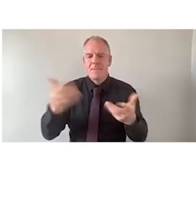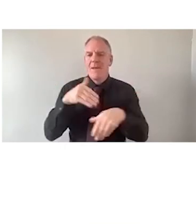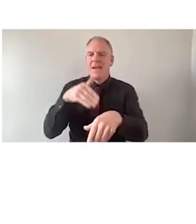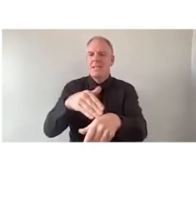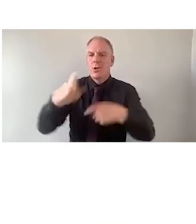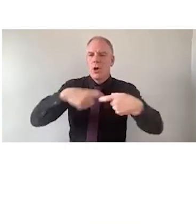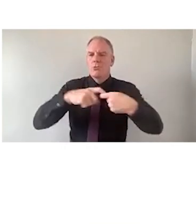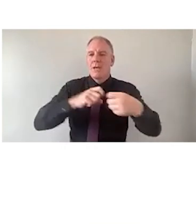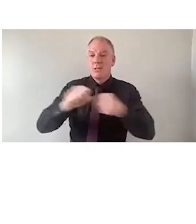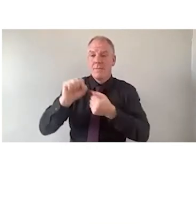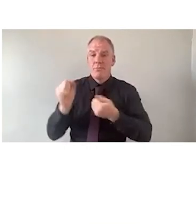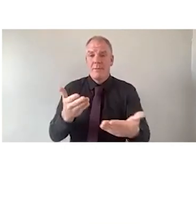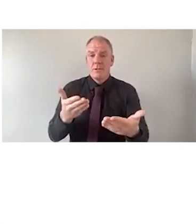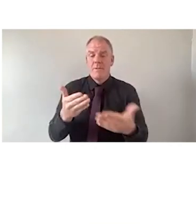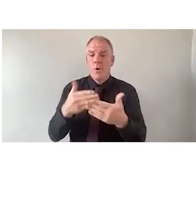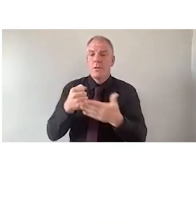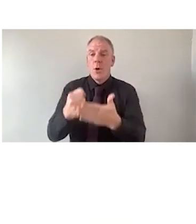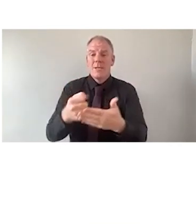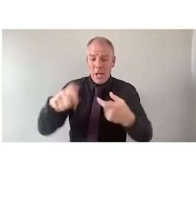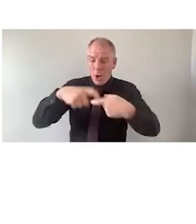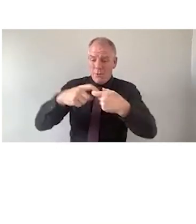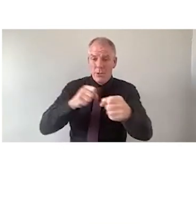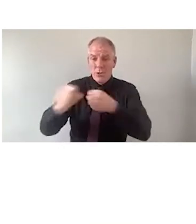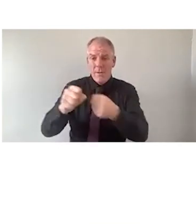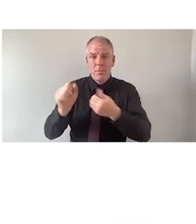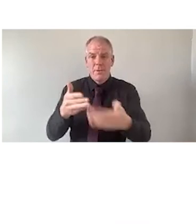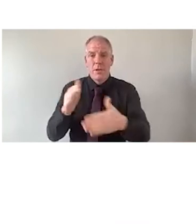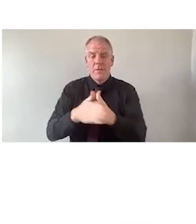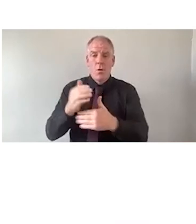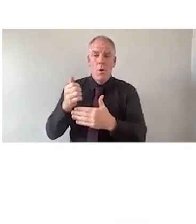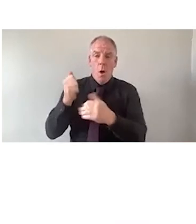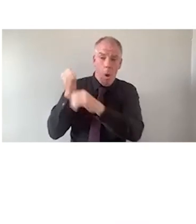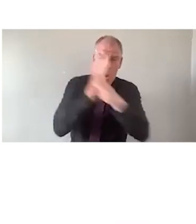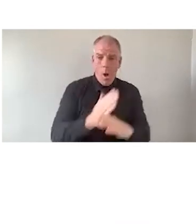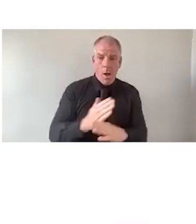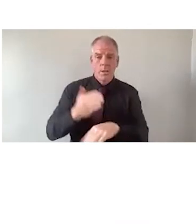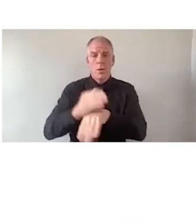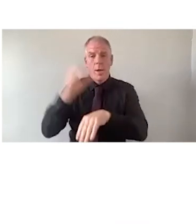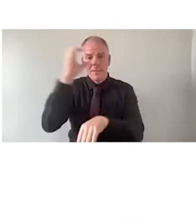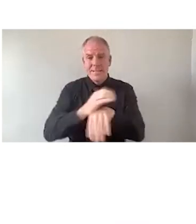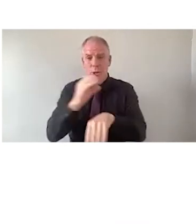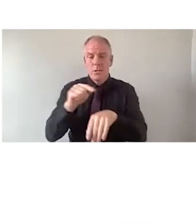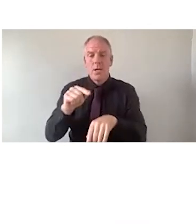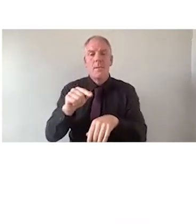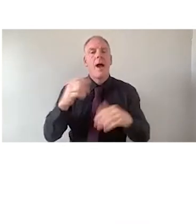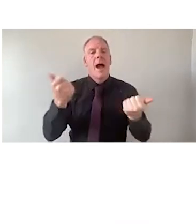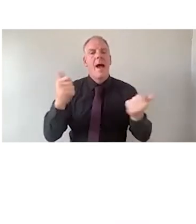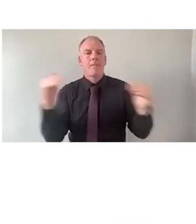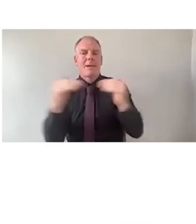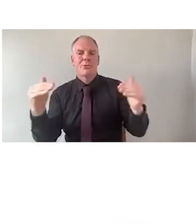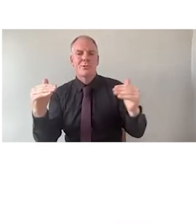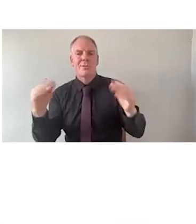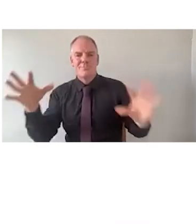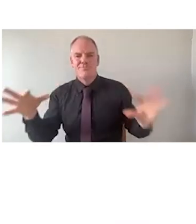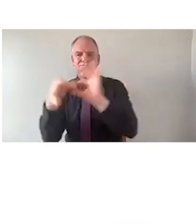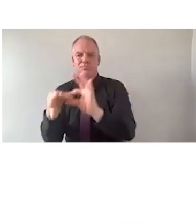contracted service provision, and we do contracted service provision for all types of job seekers, but also then to mirror that by having embedded within